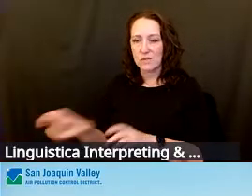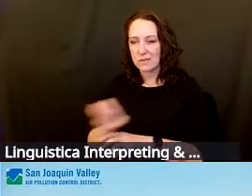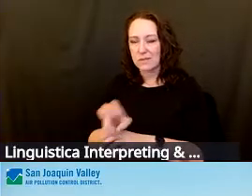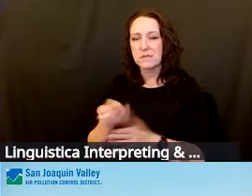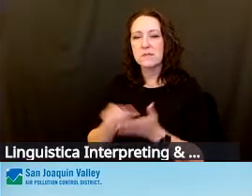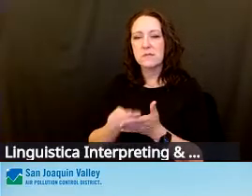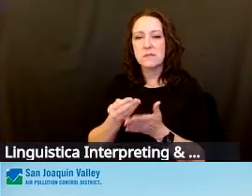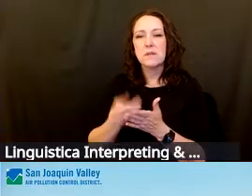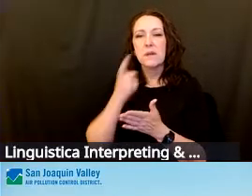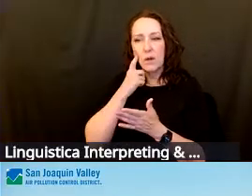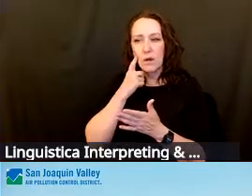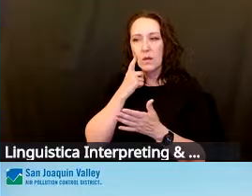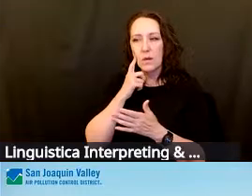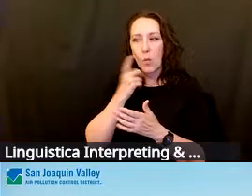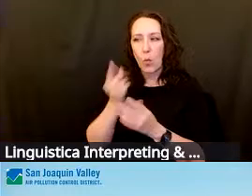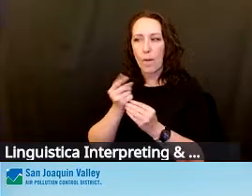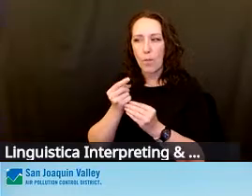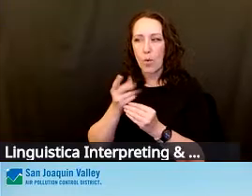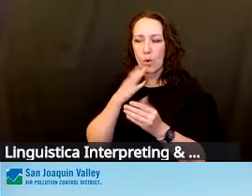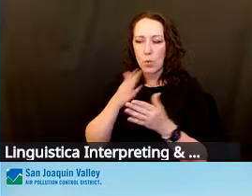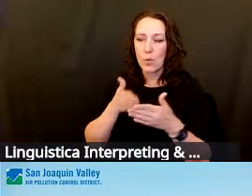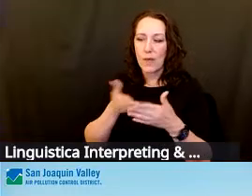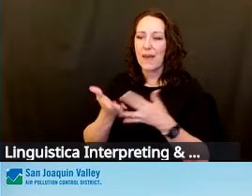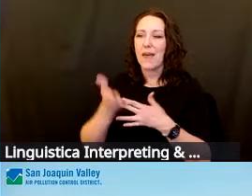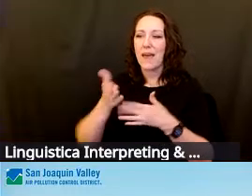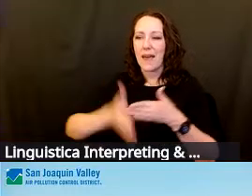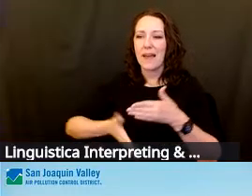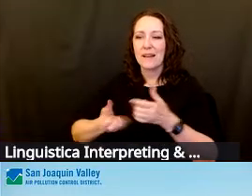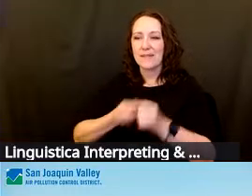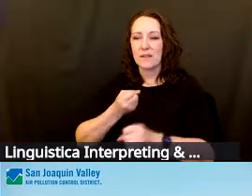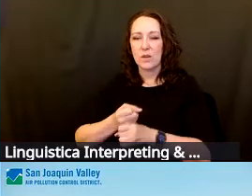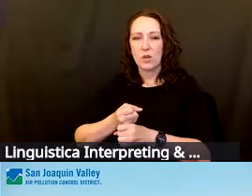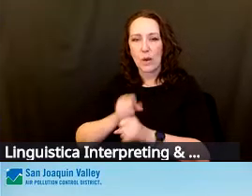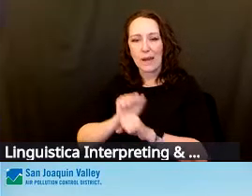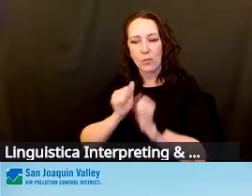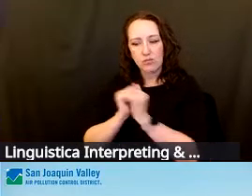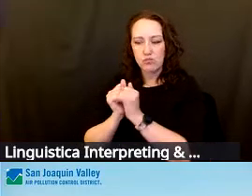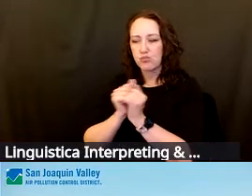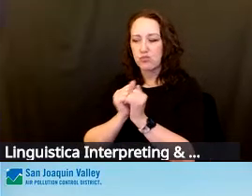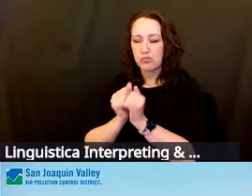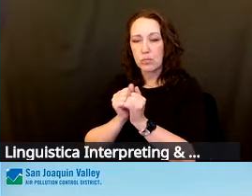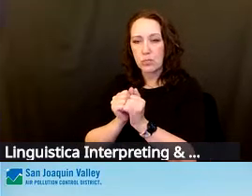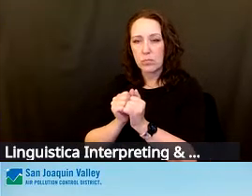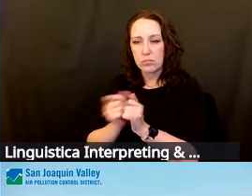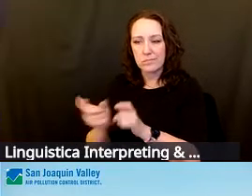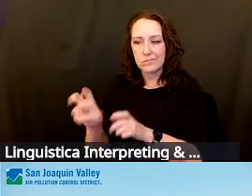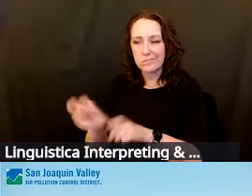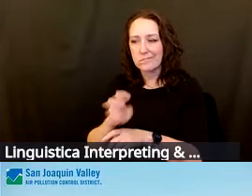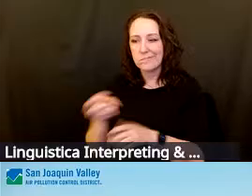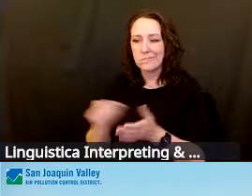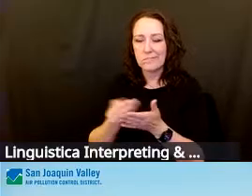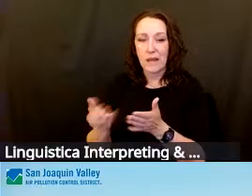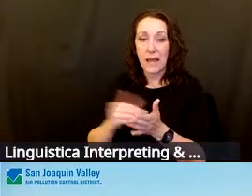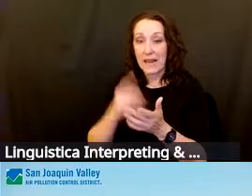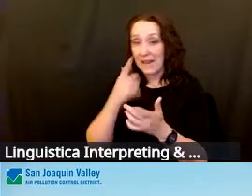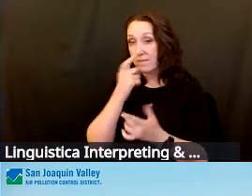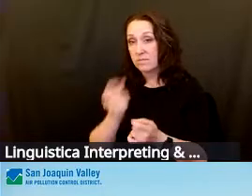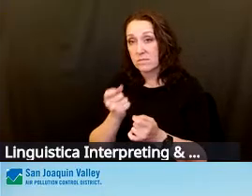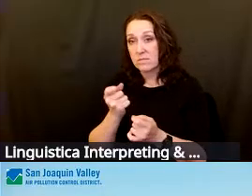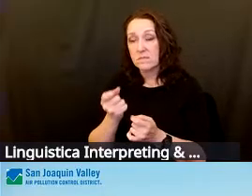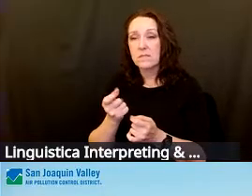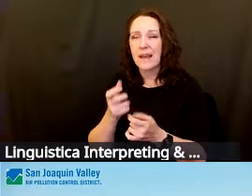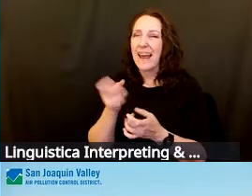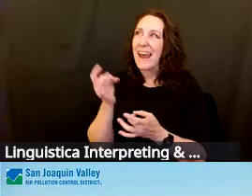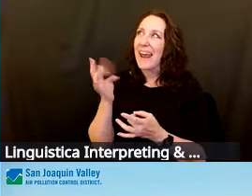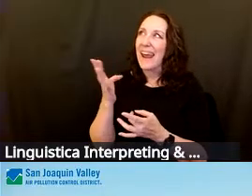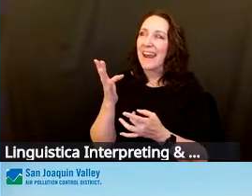us through the end of the year. So we can certainly continue to work with you all on another reallocation if that's something that's interesting. But I would just hate